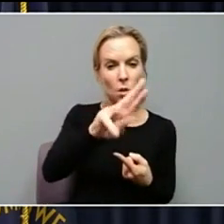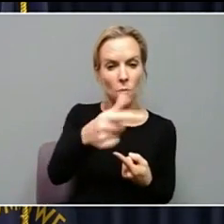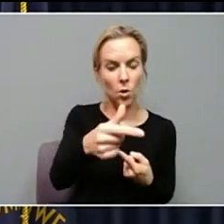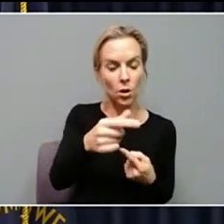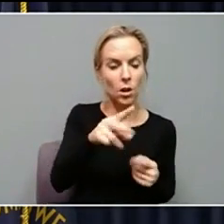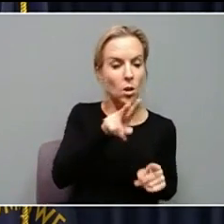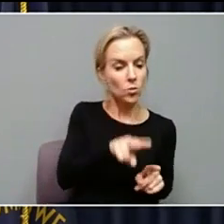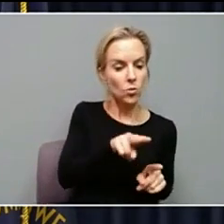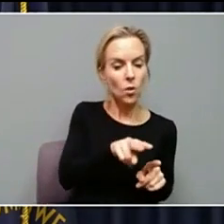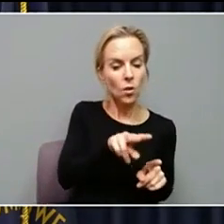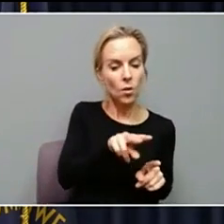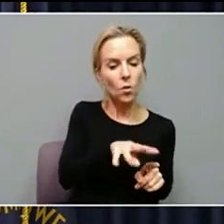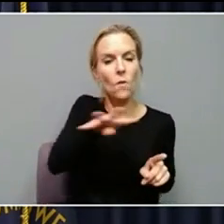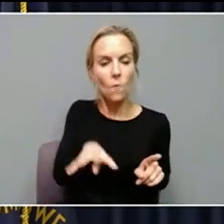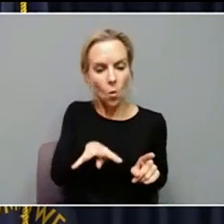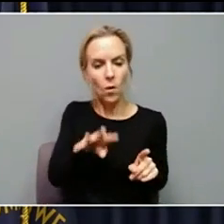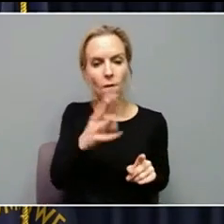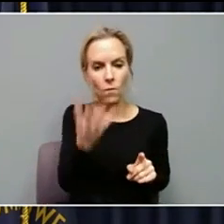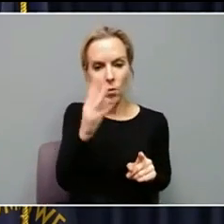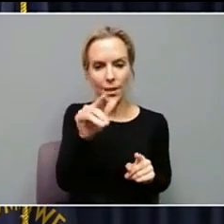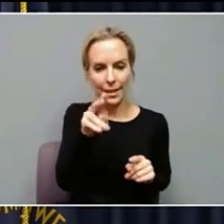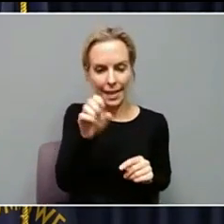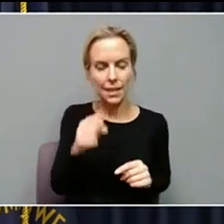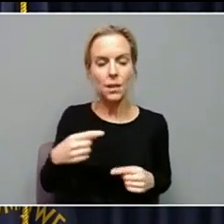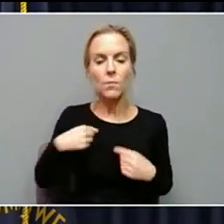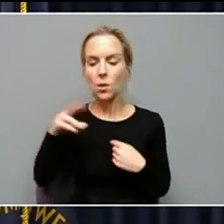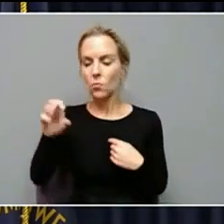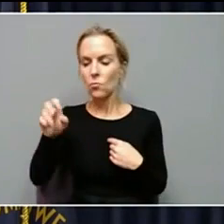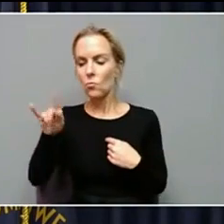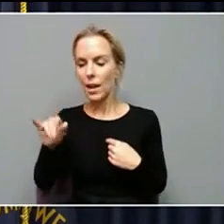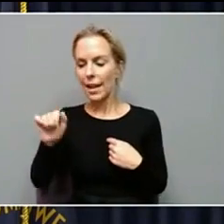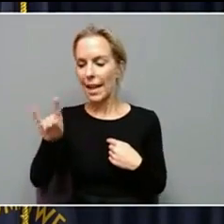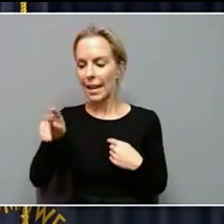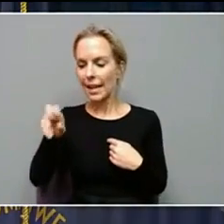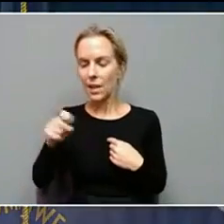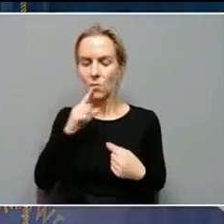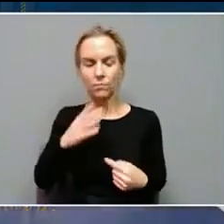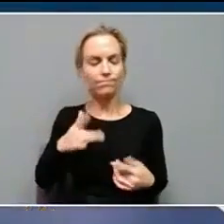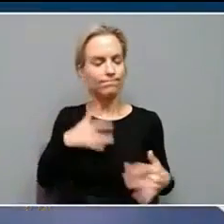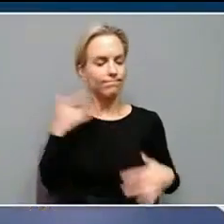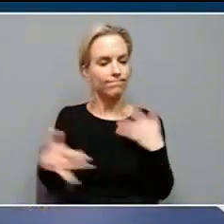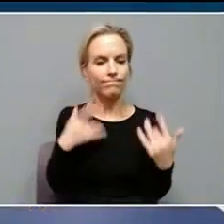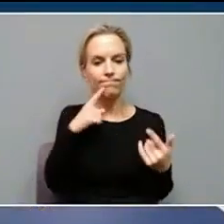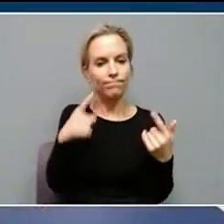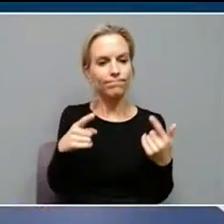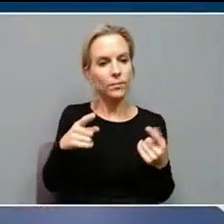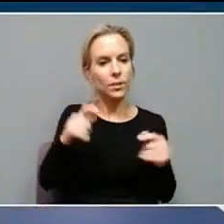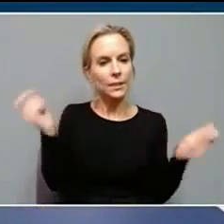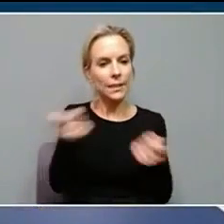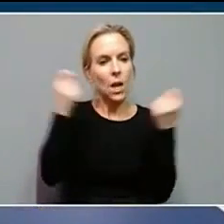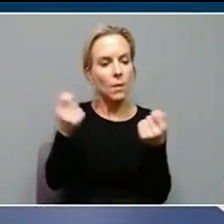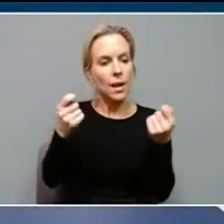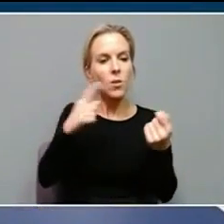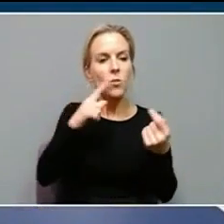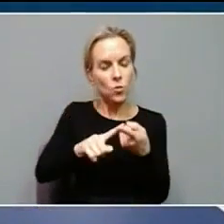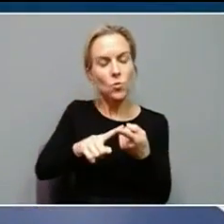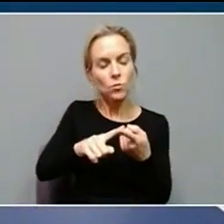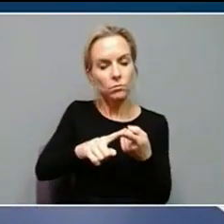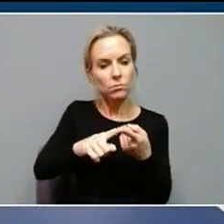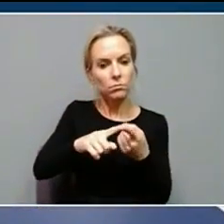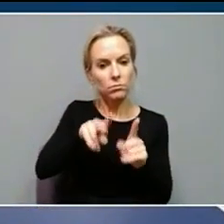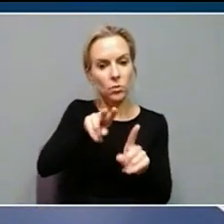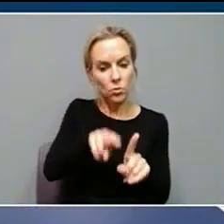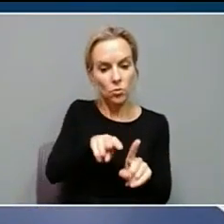Morgan County on Tuesday to celebrate another milestone in the expansion of that parkway. Eastern Kentucky is open for